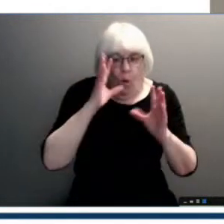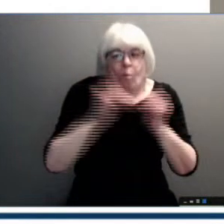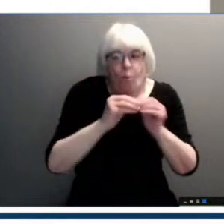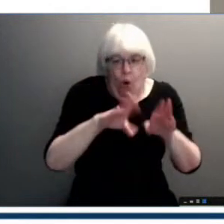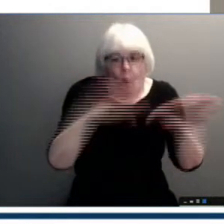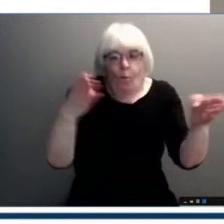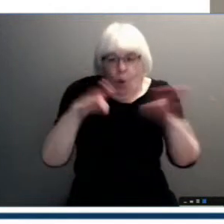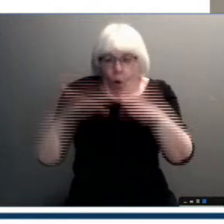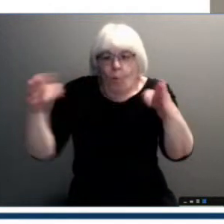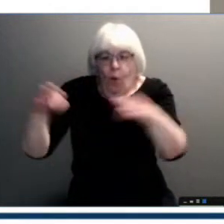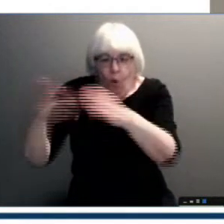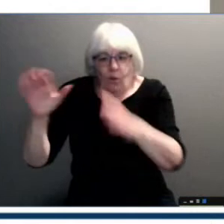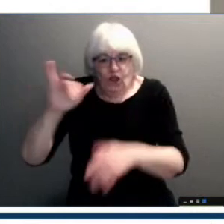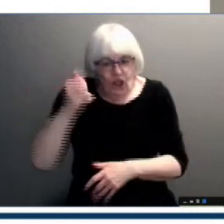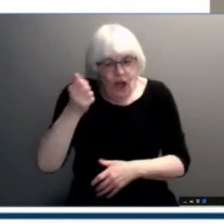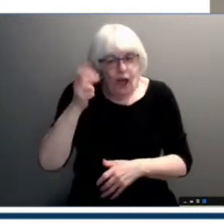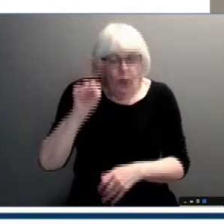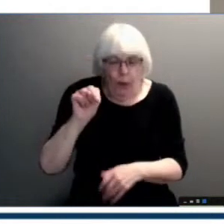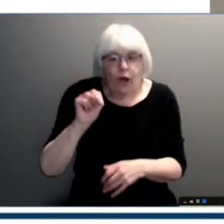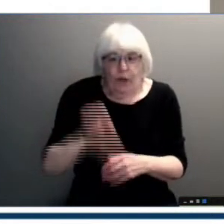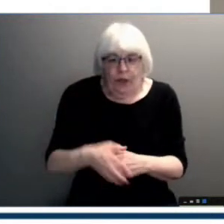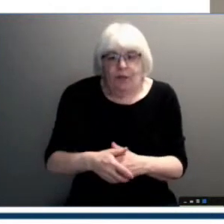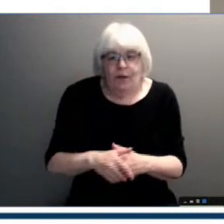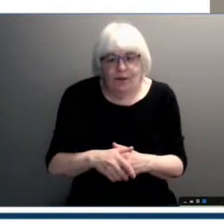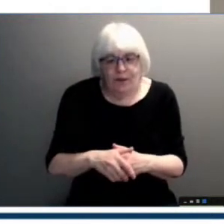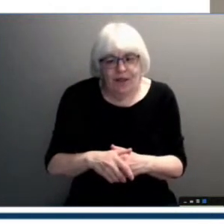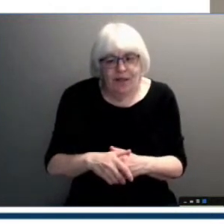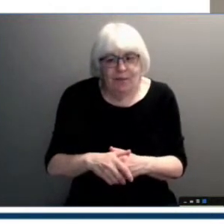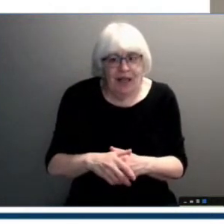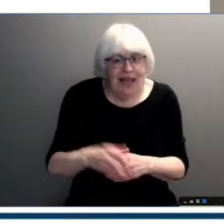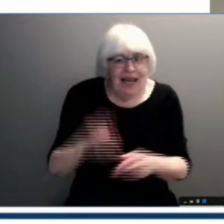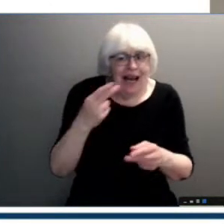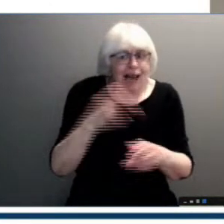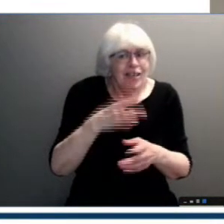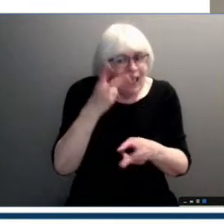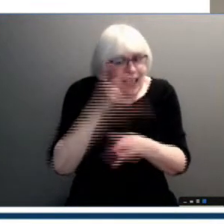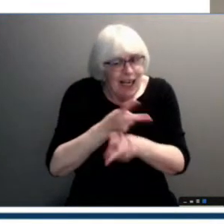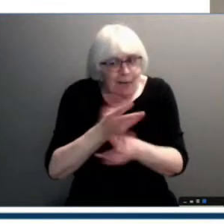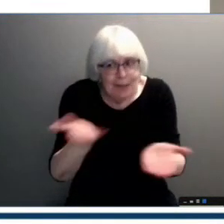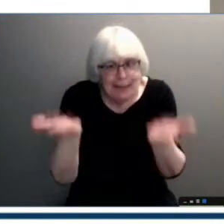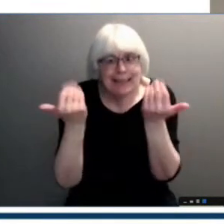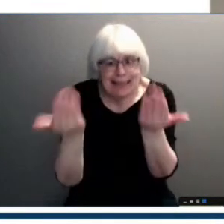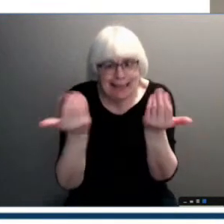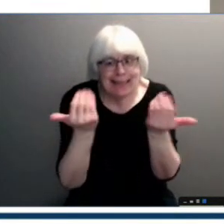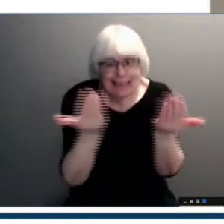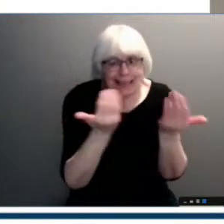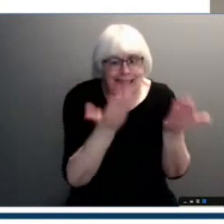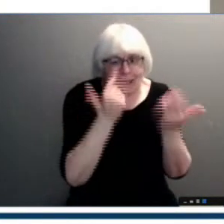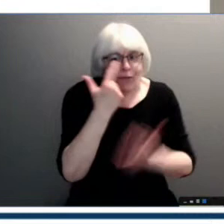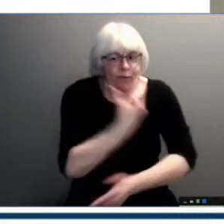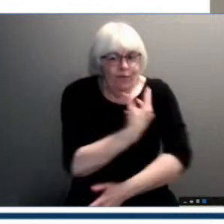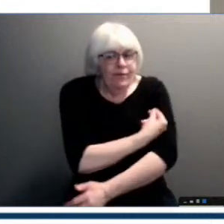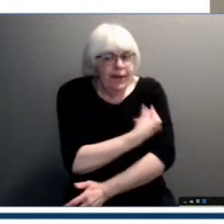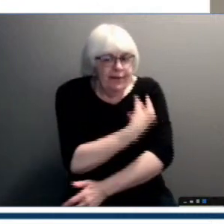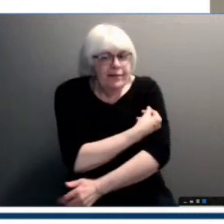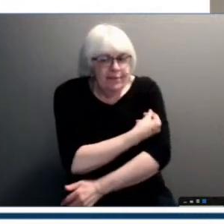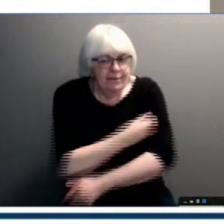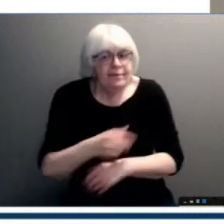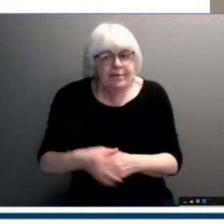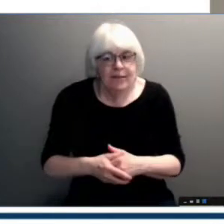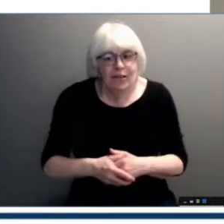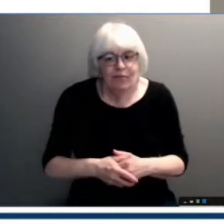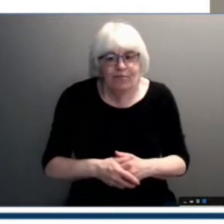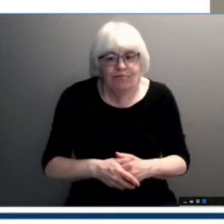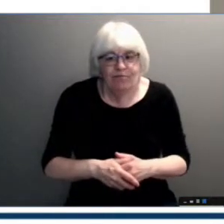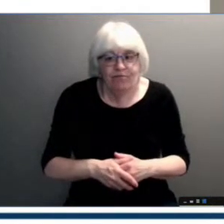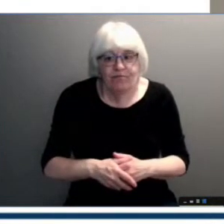of our capacity to keep vaccine flowing as quickly as possible. I know that people younger than 60 are eager for a